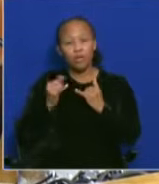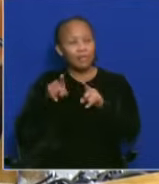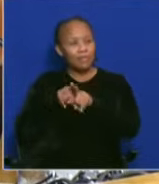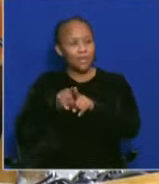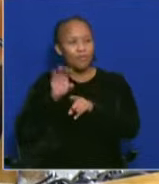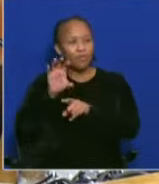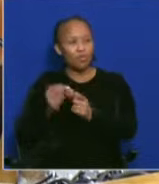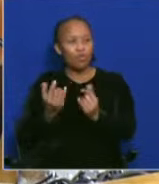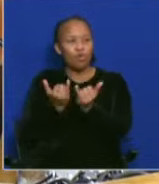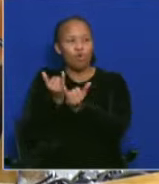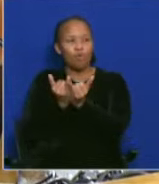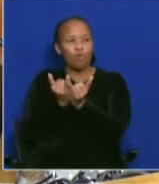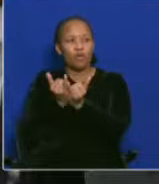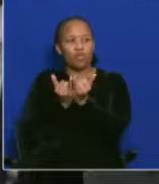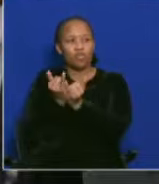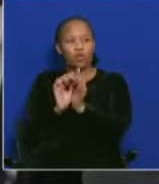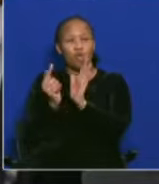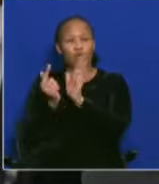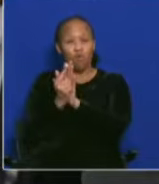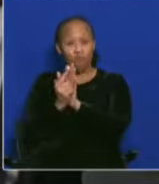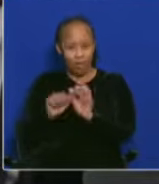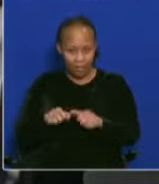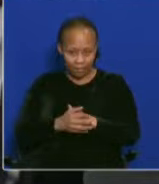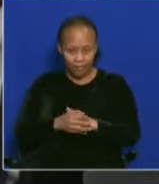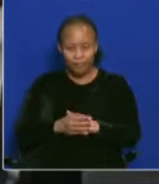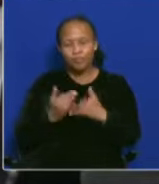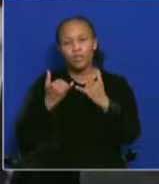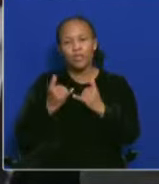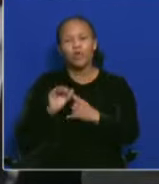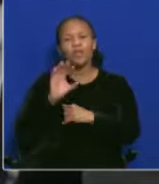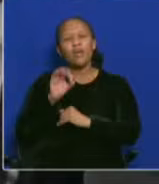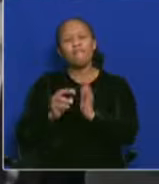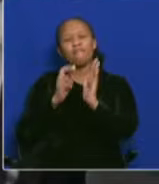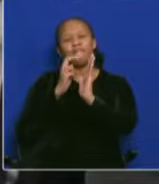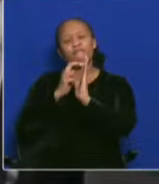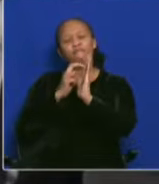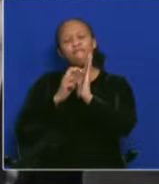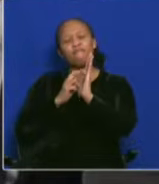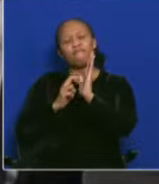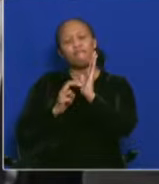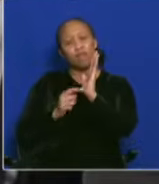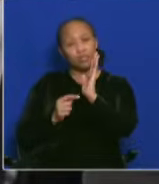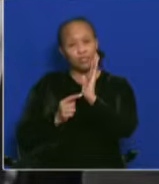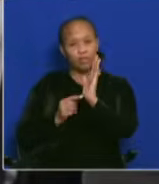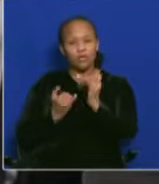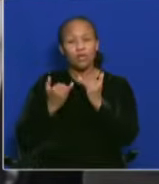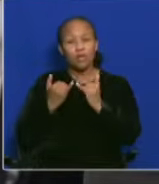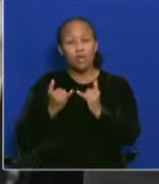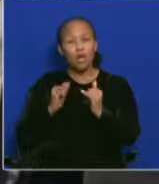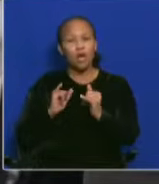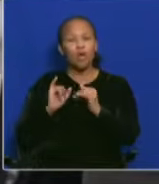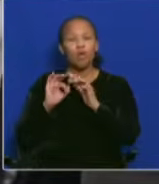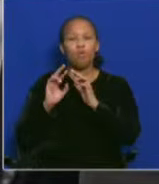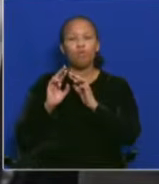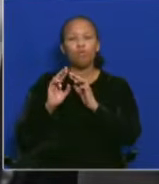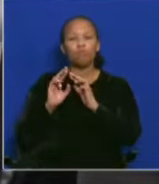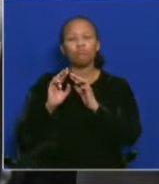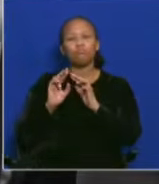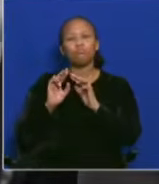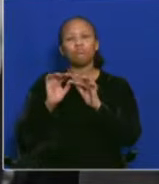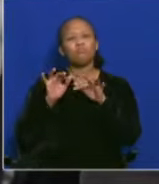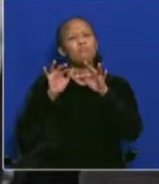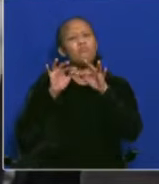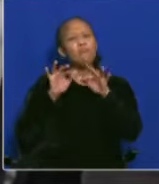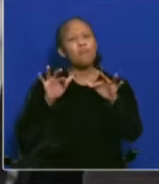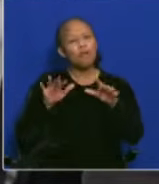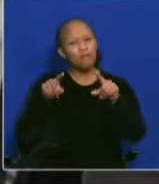Under the heading of historical regulatory matters, considerable reliance has been placed in the public domain and more recently in the affidavit deposed